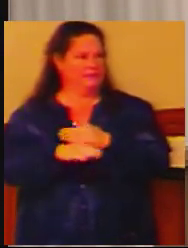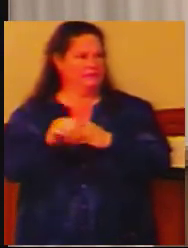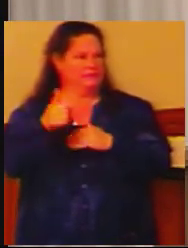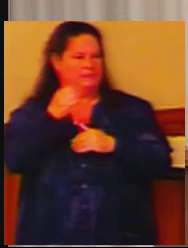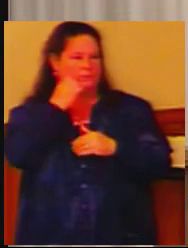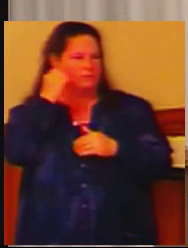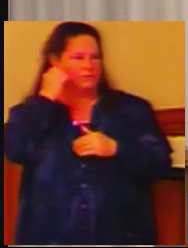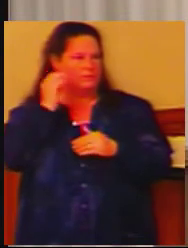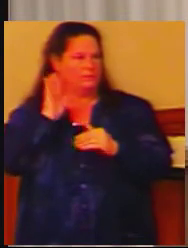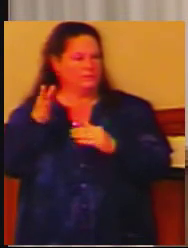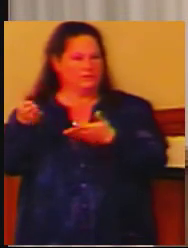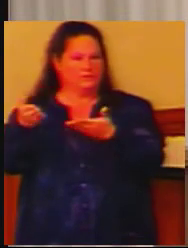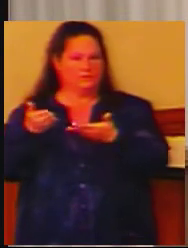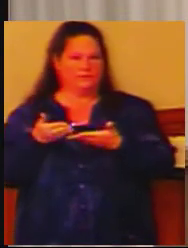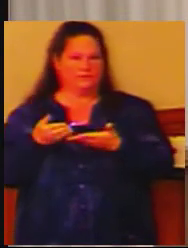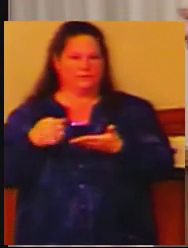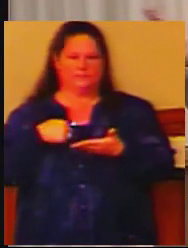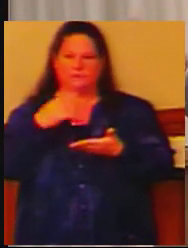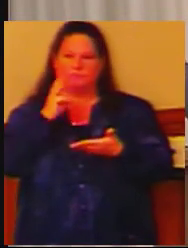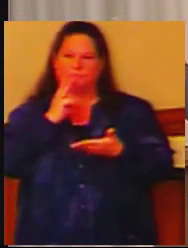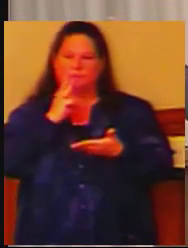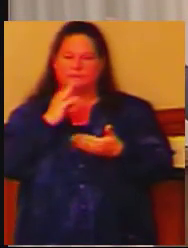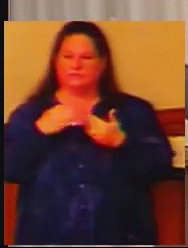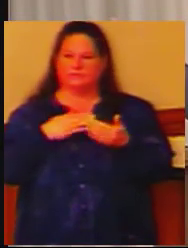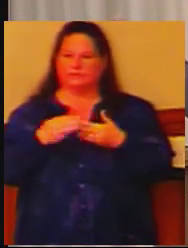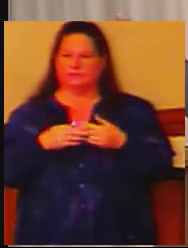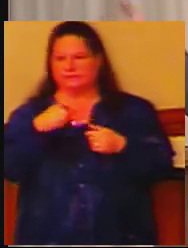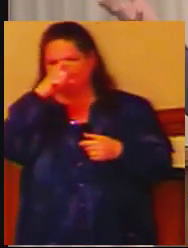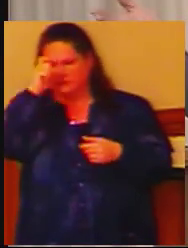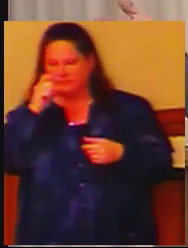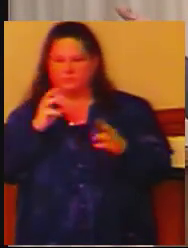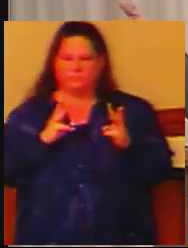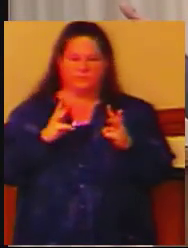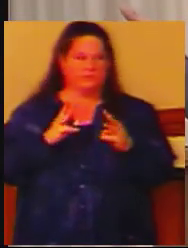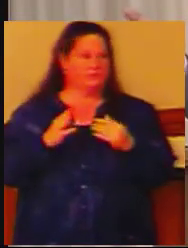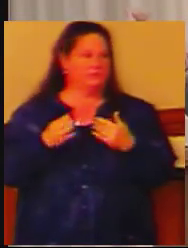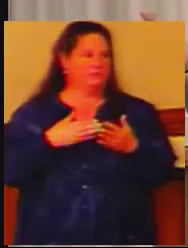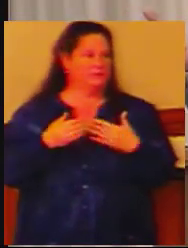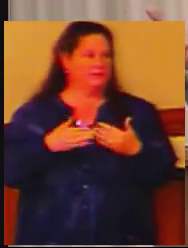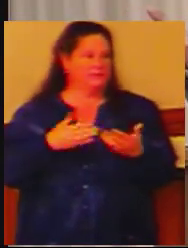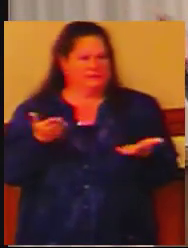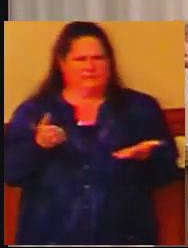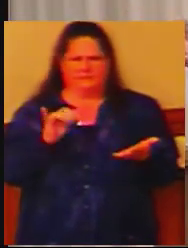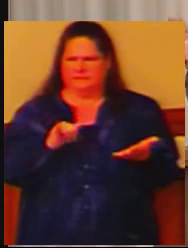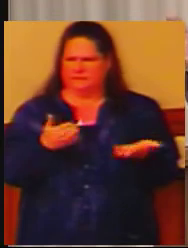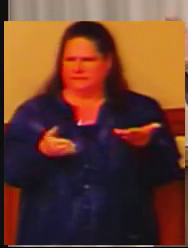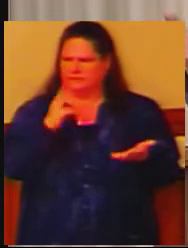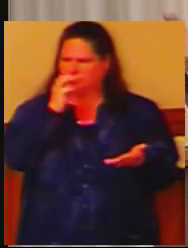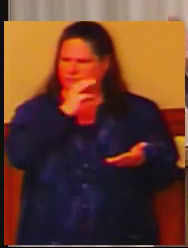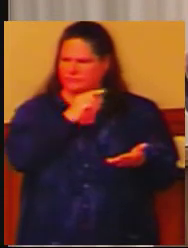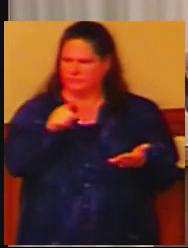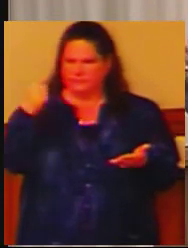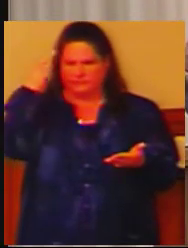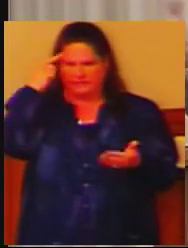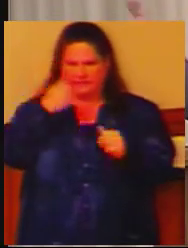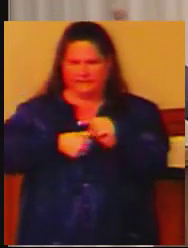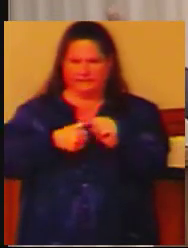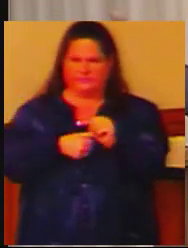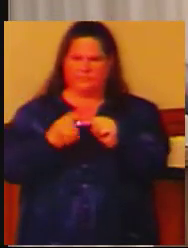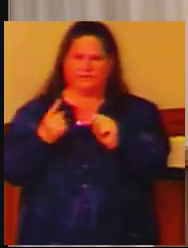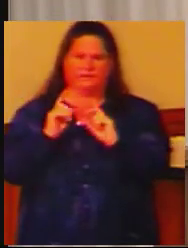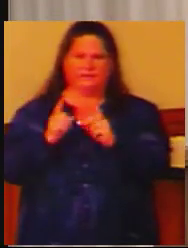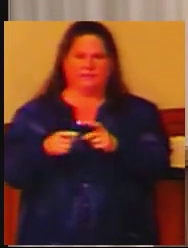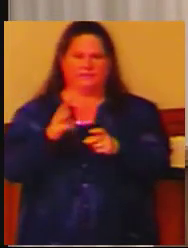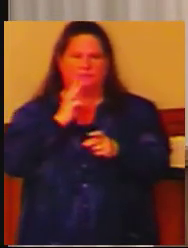actually offer me water, whether it's summer, winter, whatever. Well, this is kind of weird. You'd think that everybody could give away water.